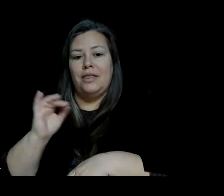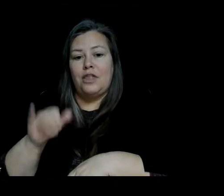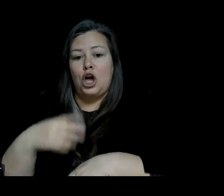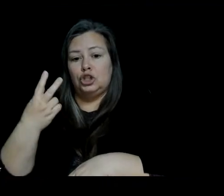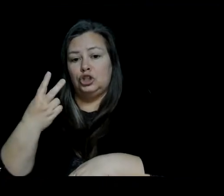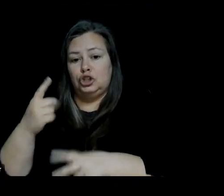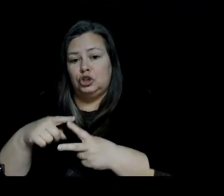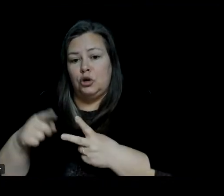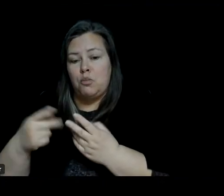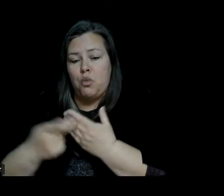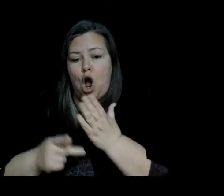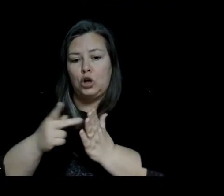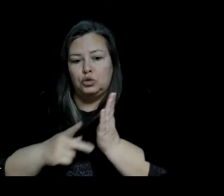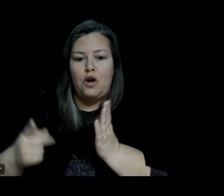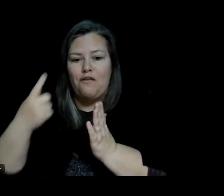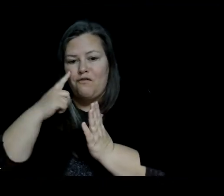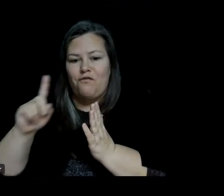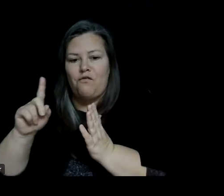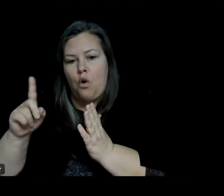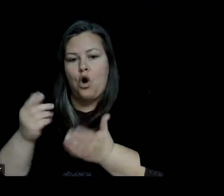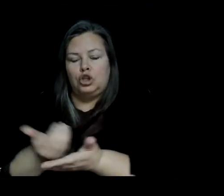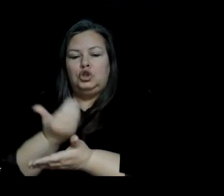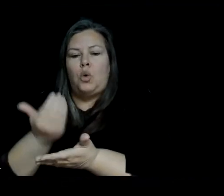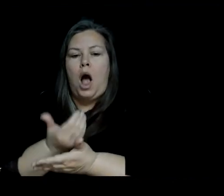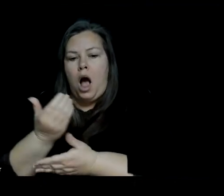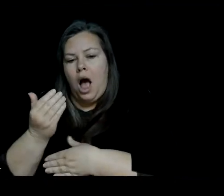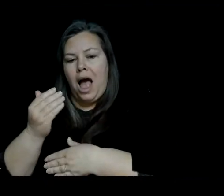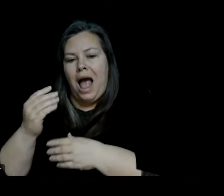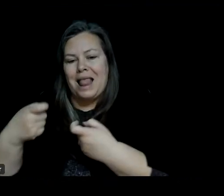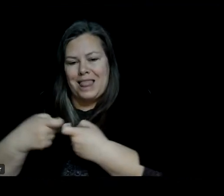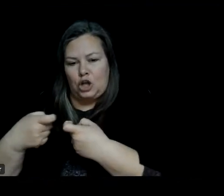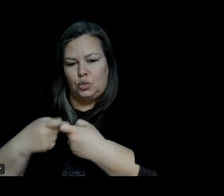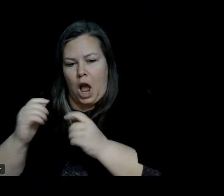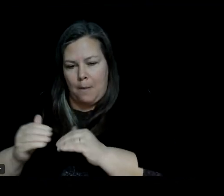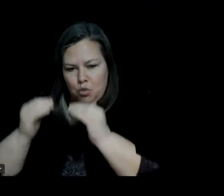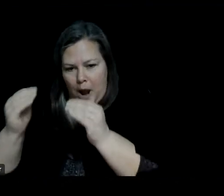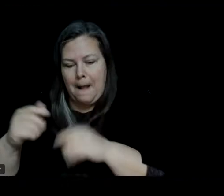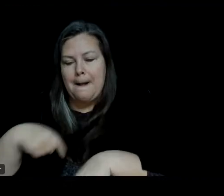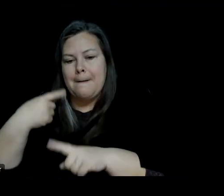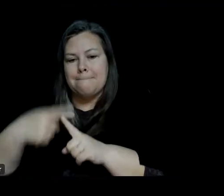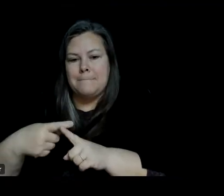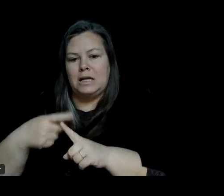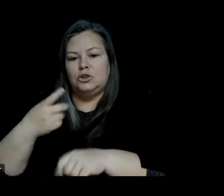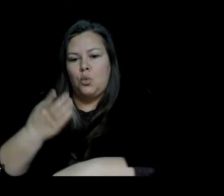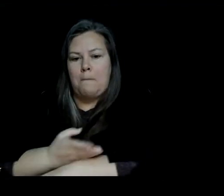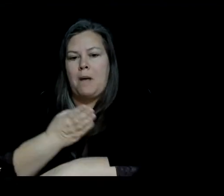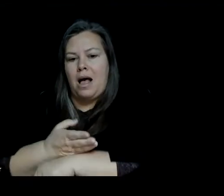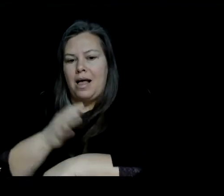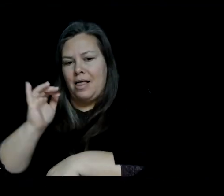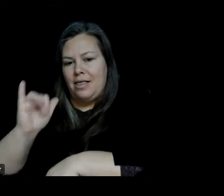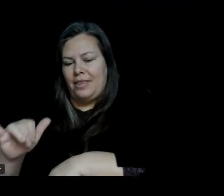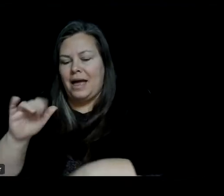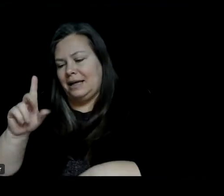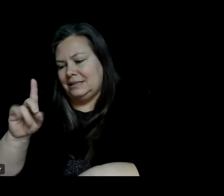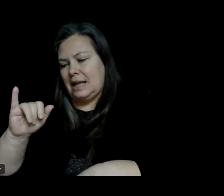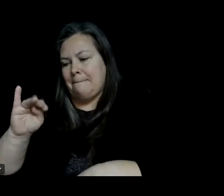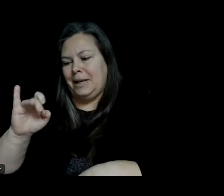would be for upgrading the electrical infrastructure and remodeling the dementia wing of Bleckley Hall.